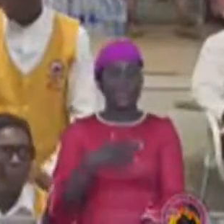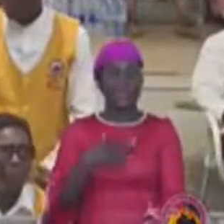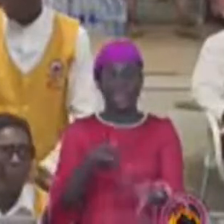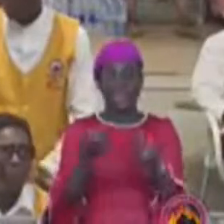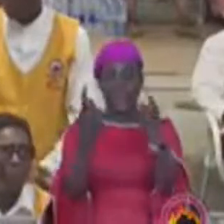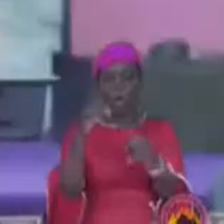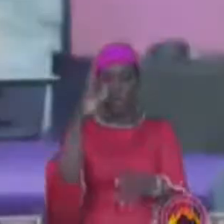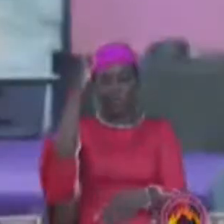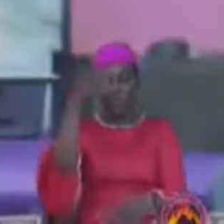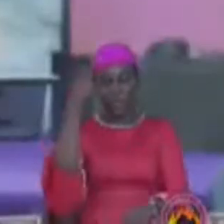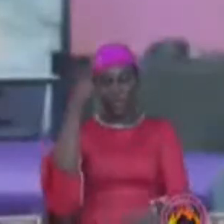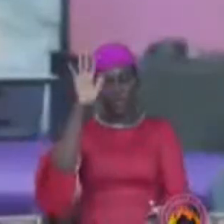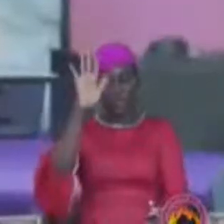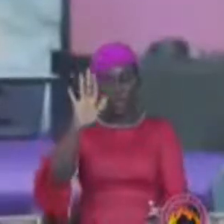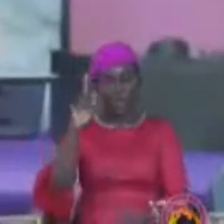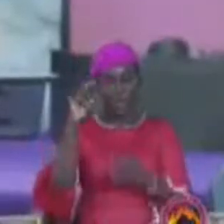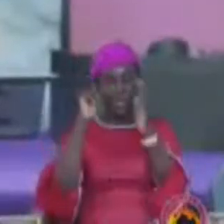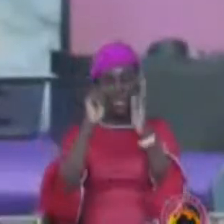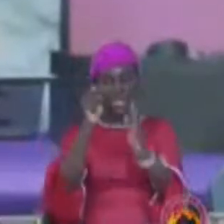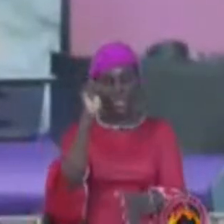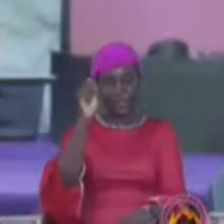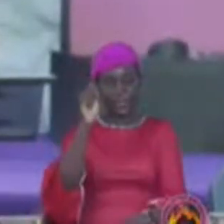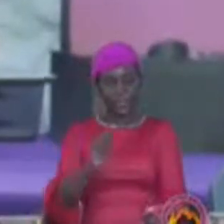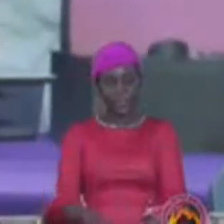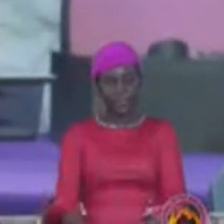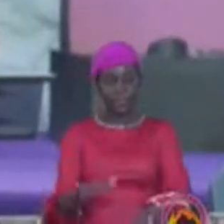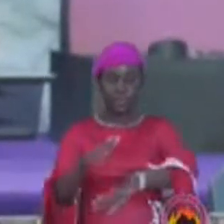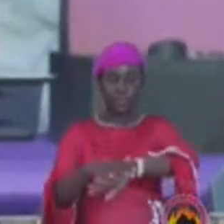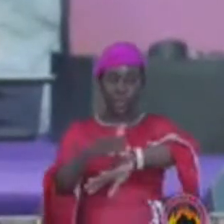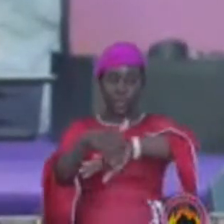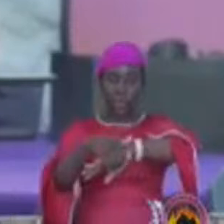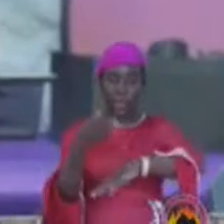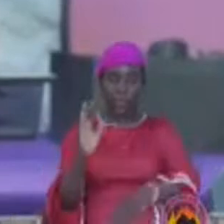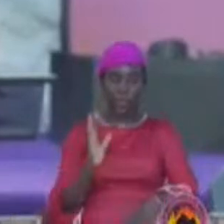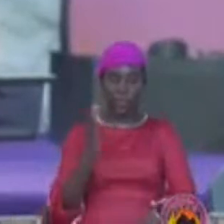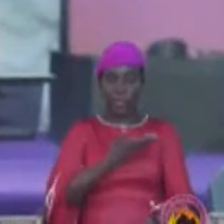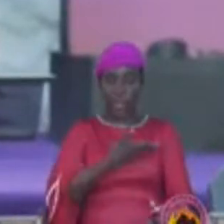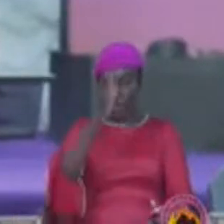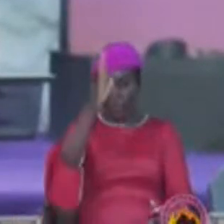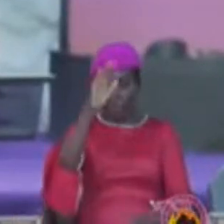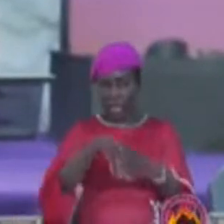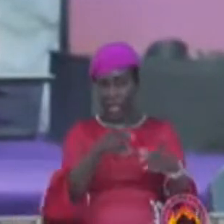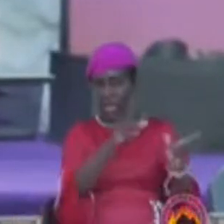tonight, can you move forward. On behalf of Father Lord Dr. D.K. Olukoya,